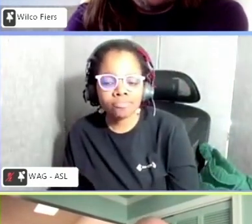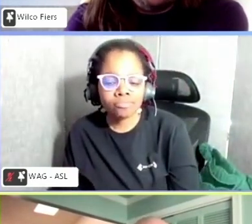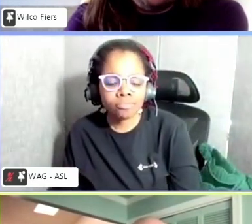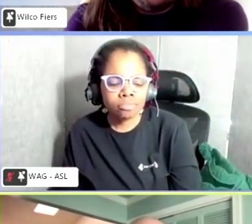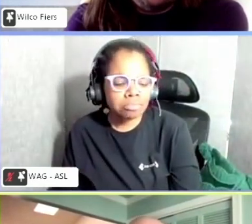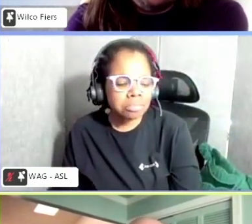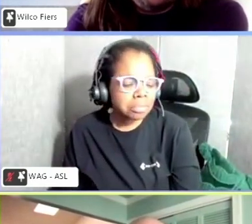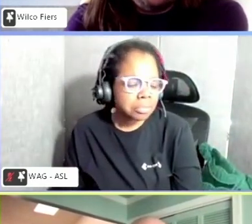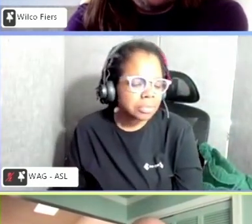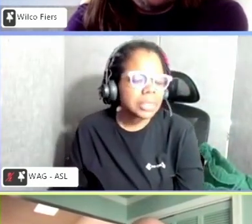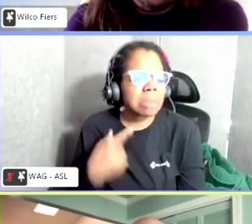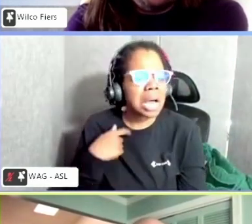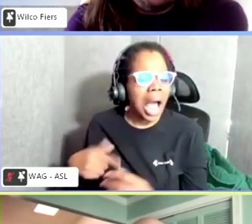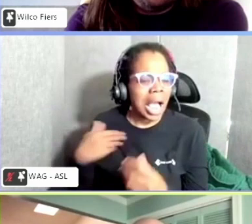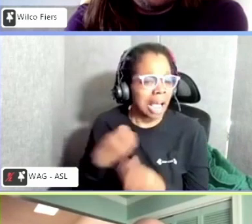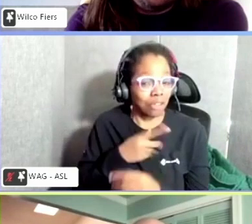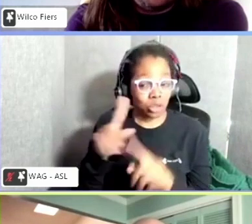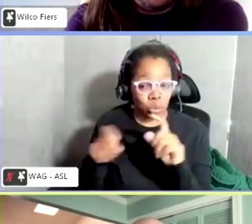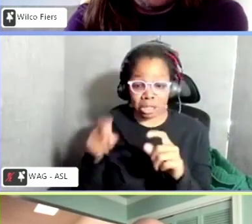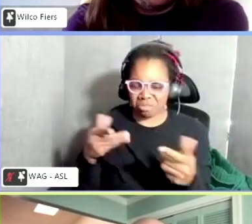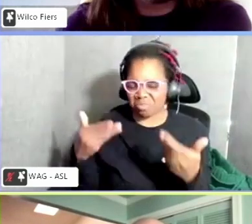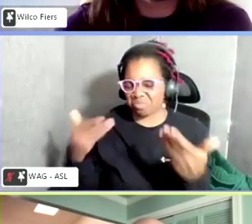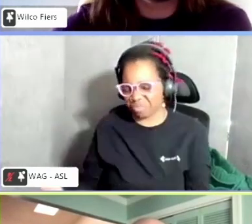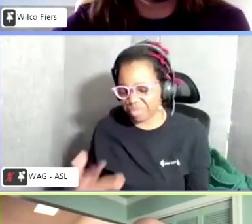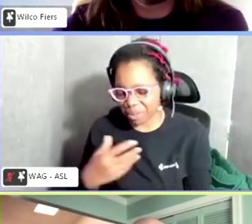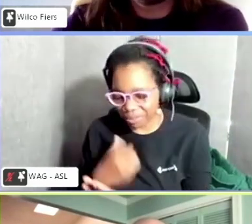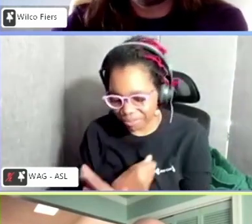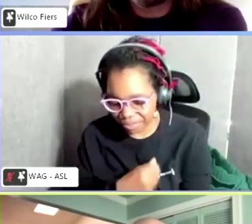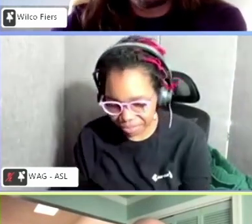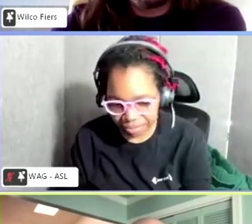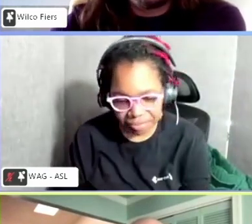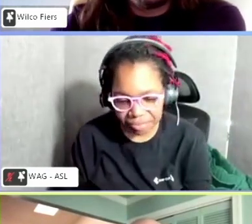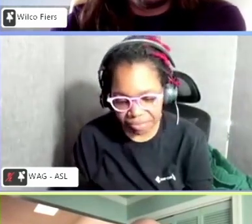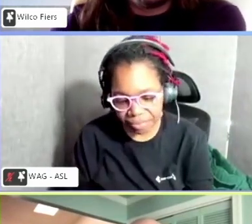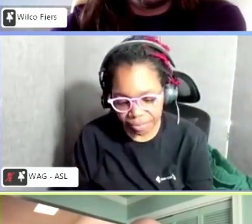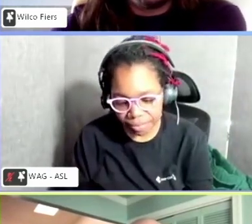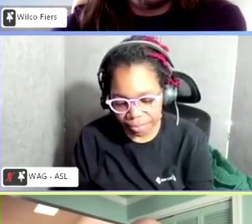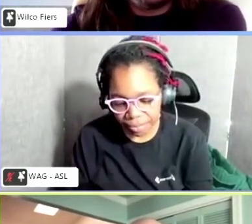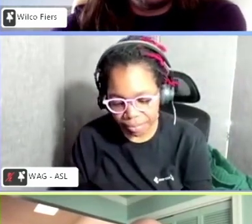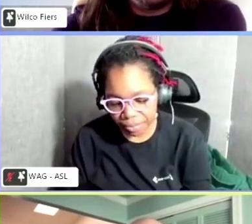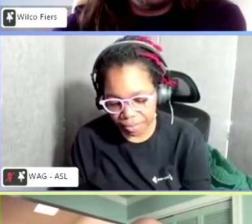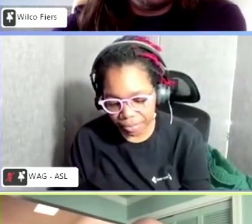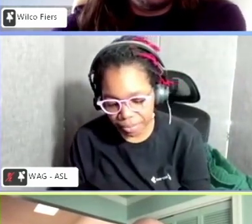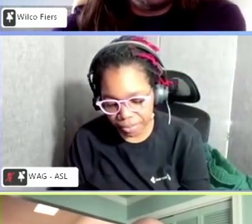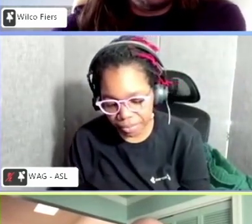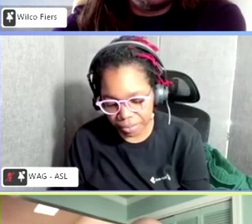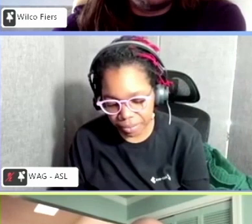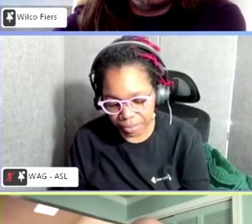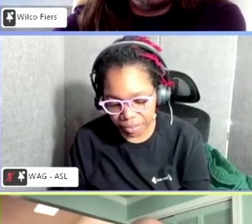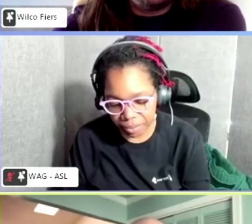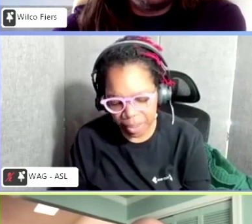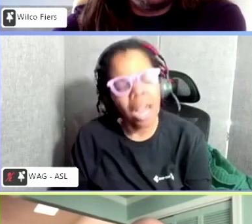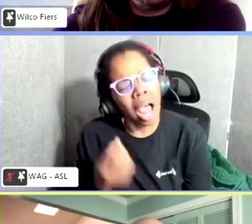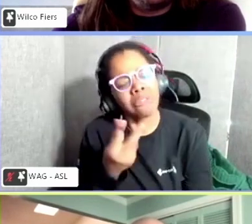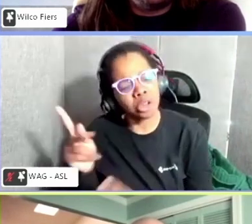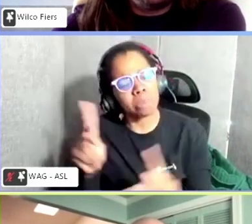But I've tagged quite a few questions. So without, let's go right to it. A few people were